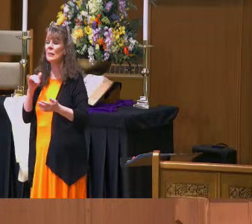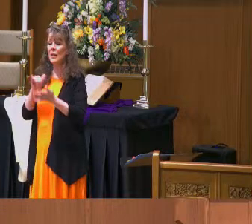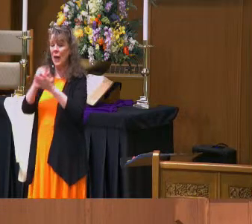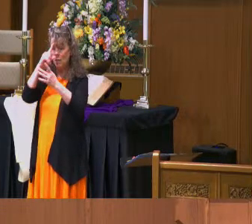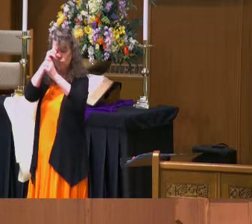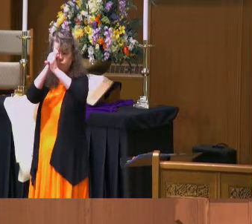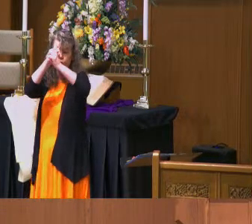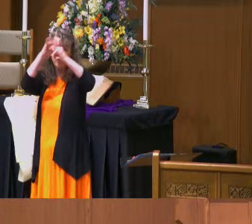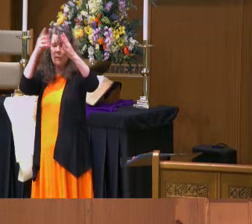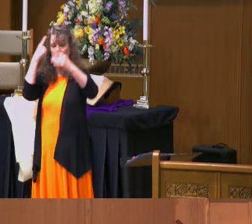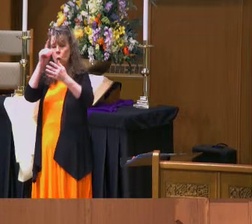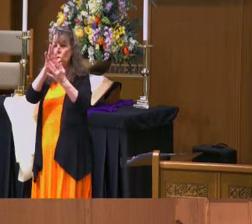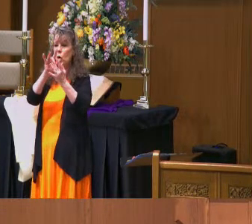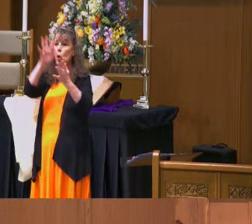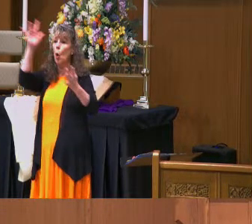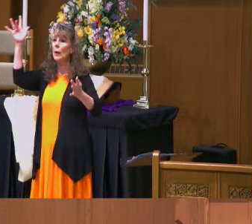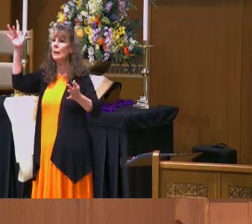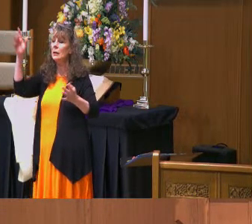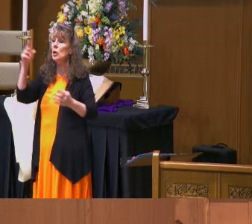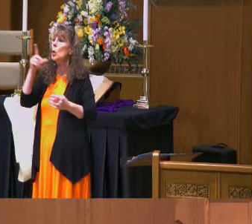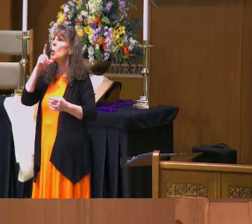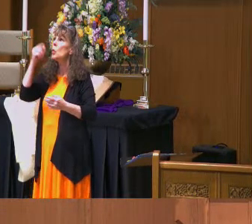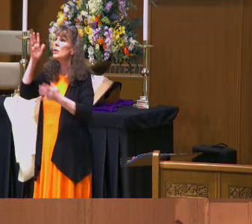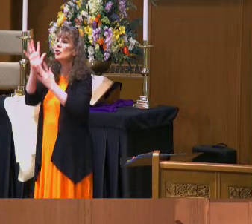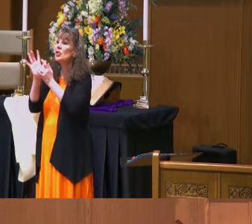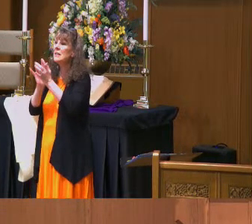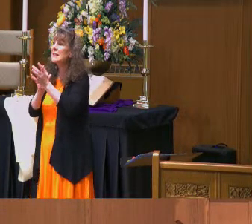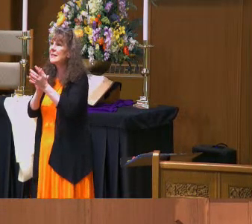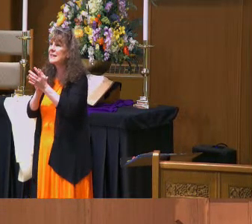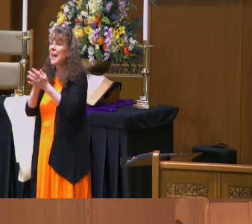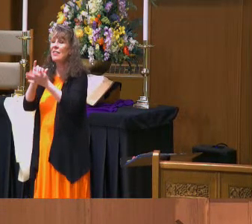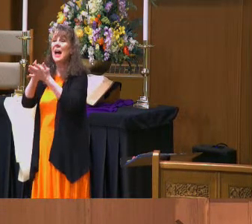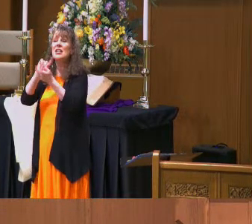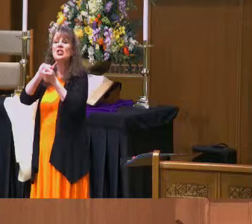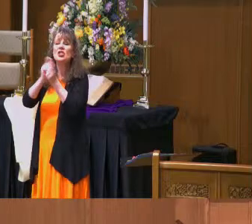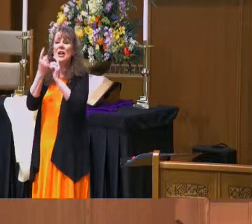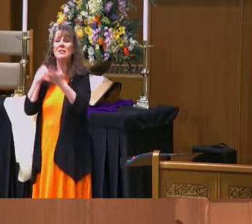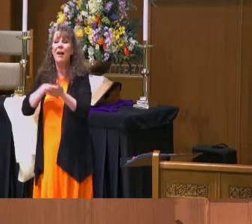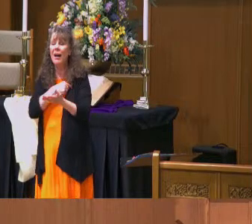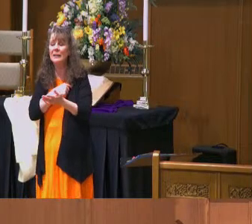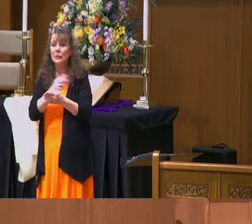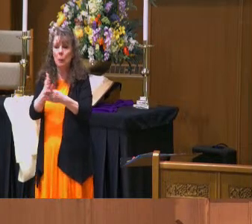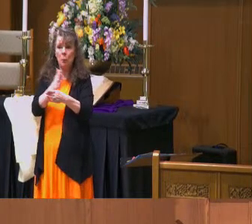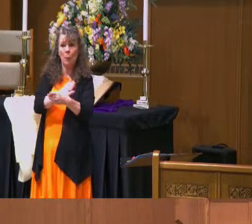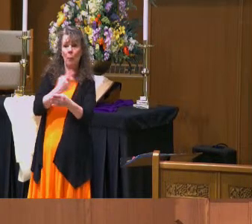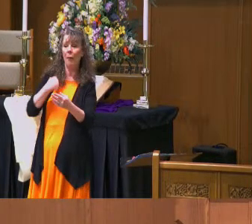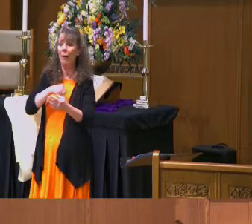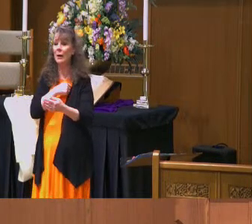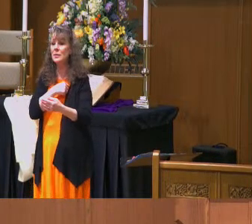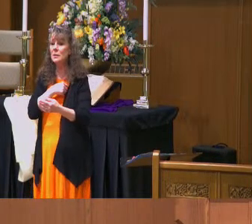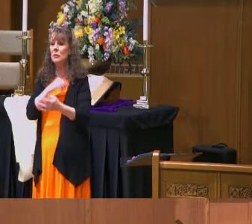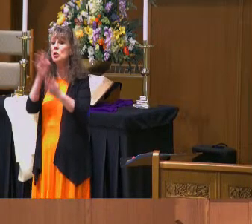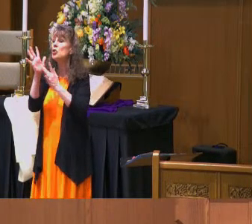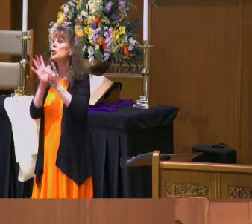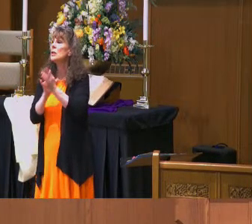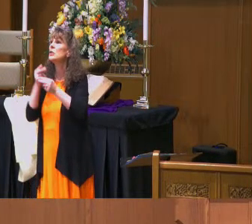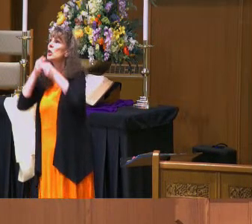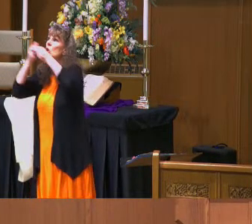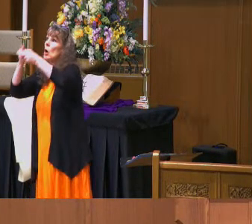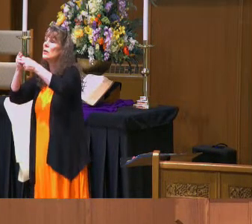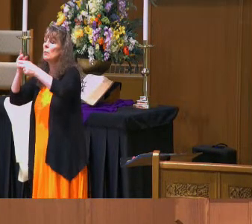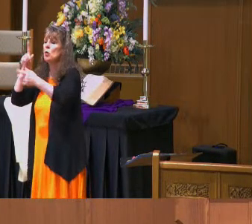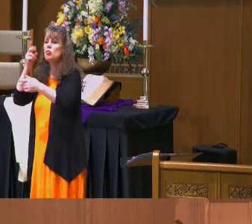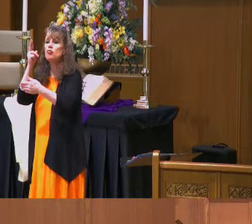of that glory, of who Jesus is, that changes us, transforms us. Jesus calls God